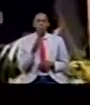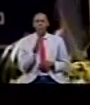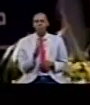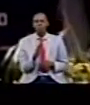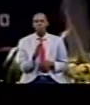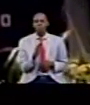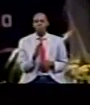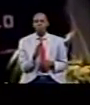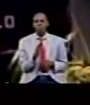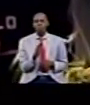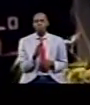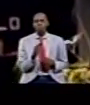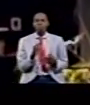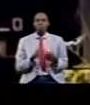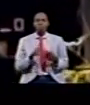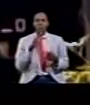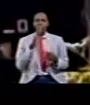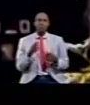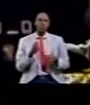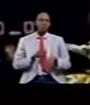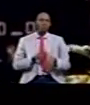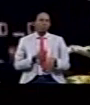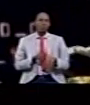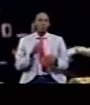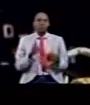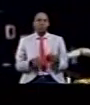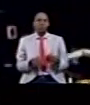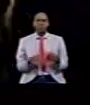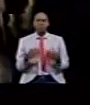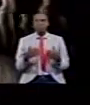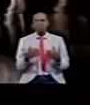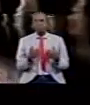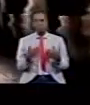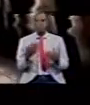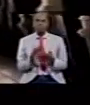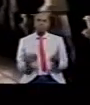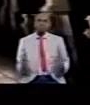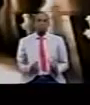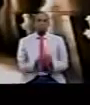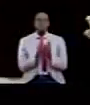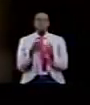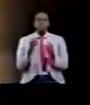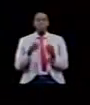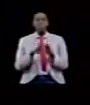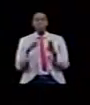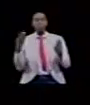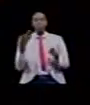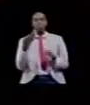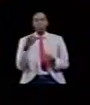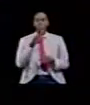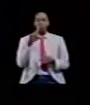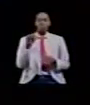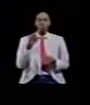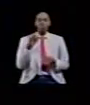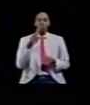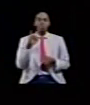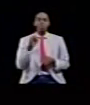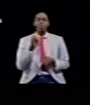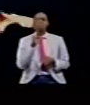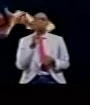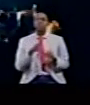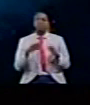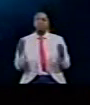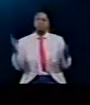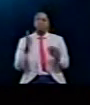wife are the supporting part. O Lord, going on, we pray that every wife that has not been